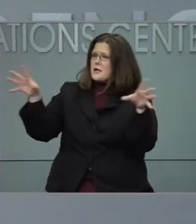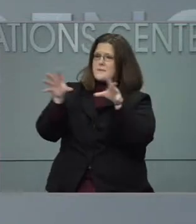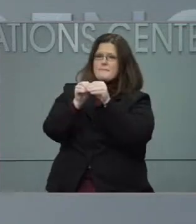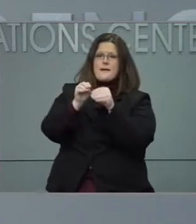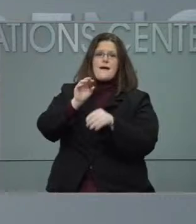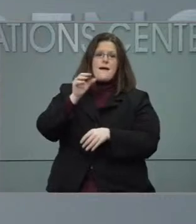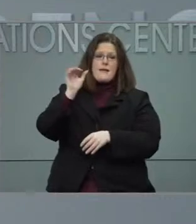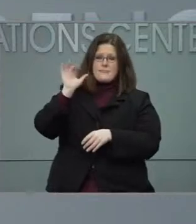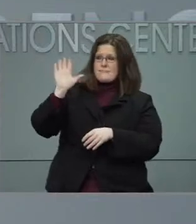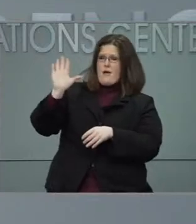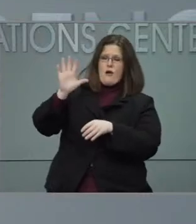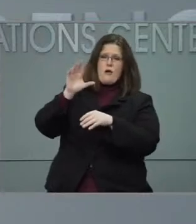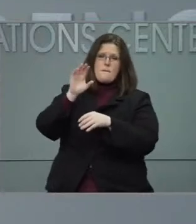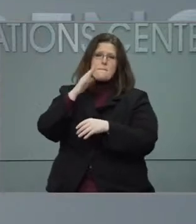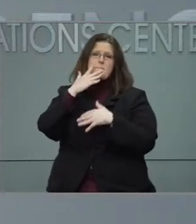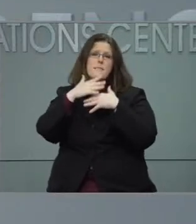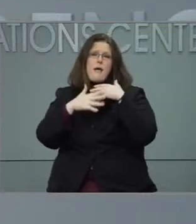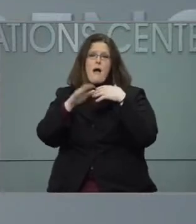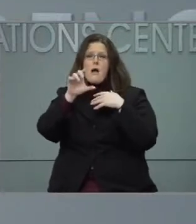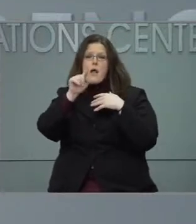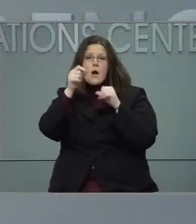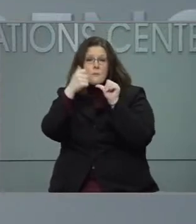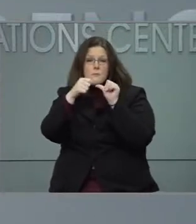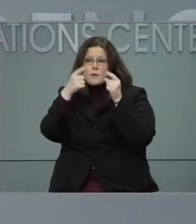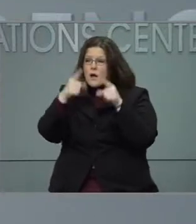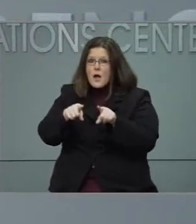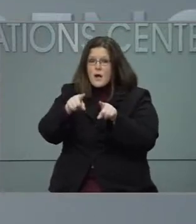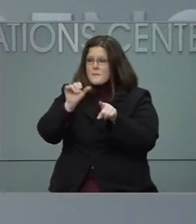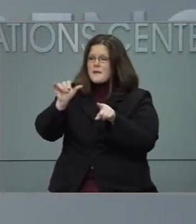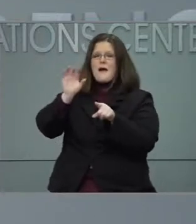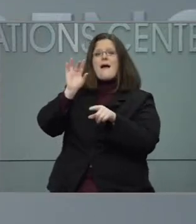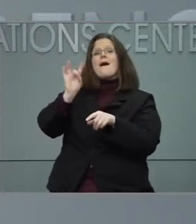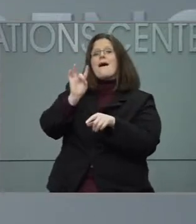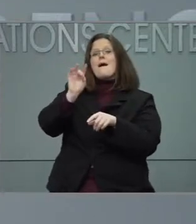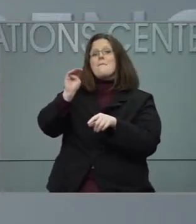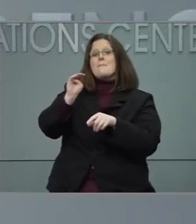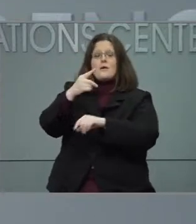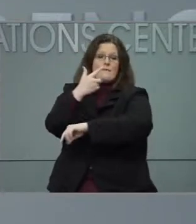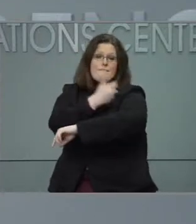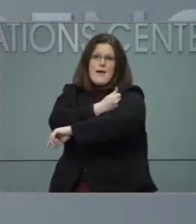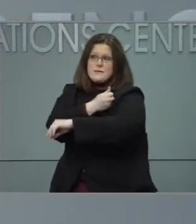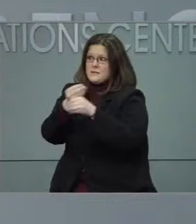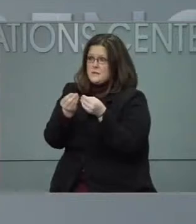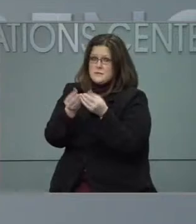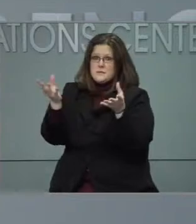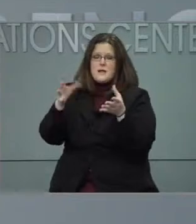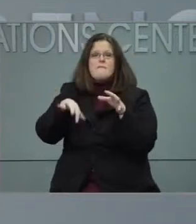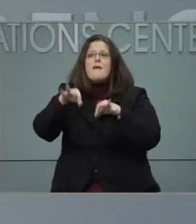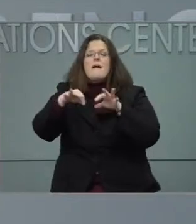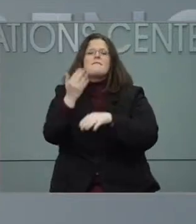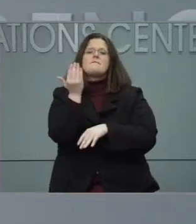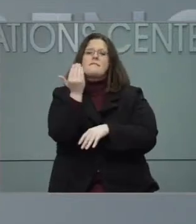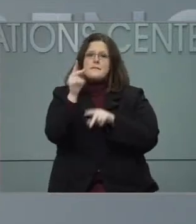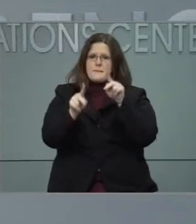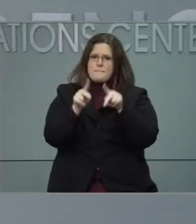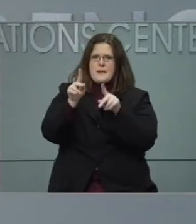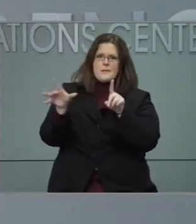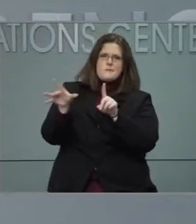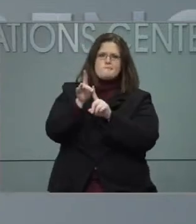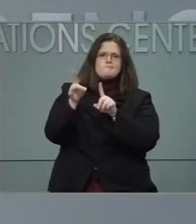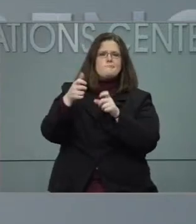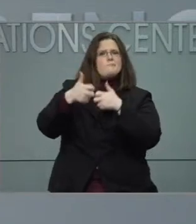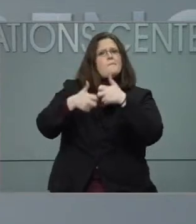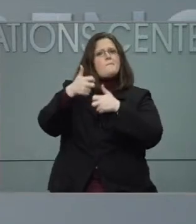rare blood clot among more than 8 million doses given. For those who have questions, I encourage you to go